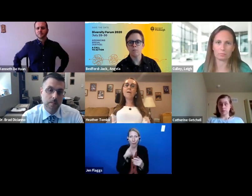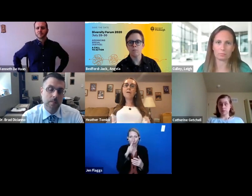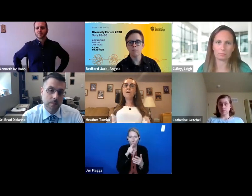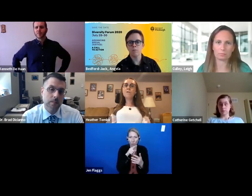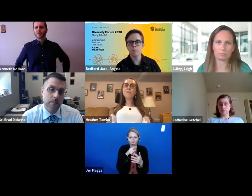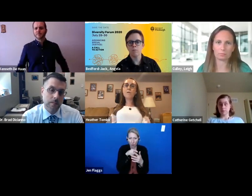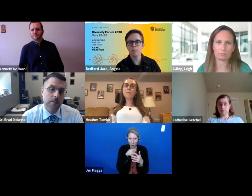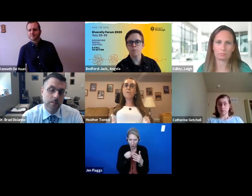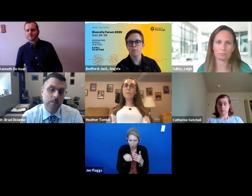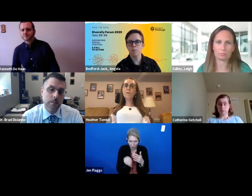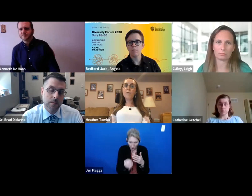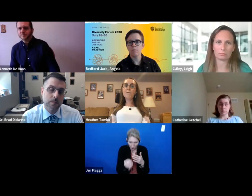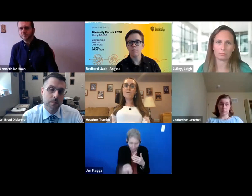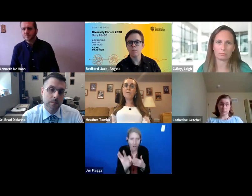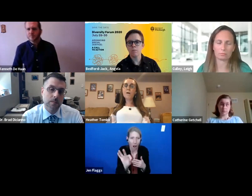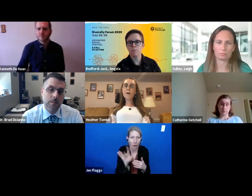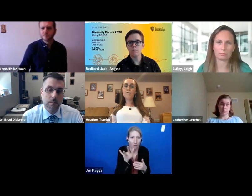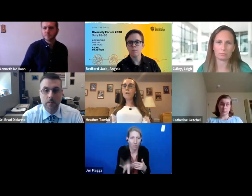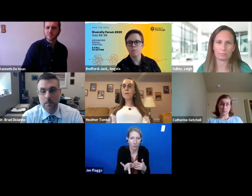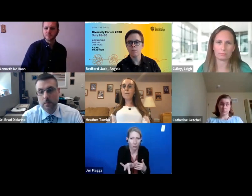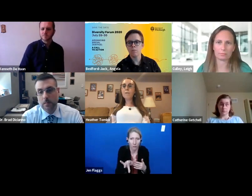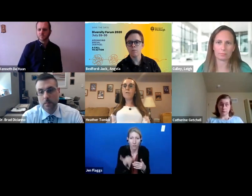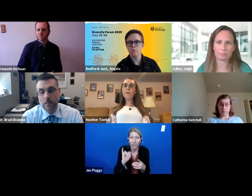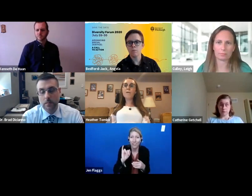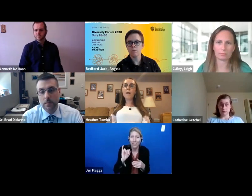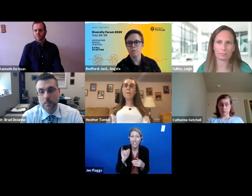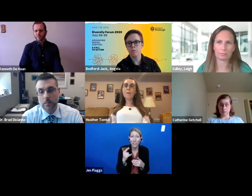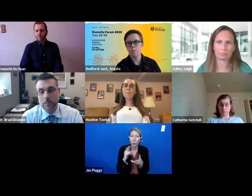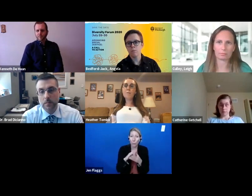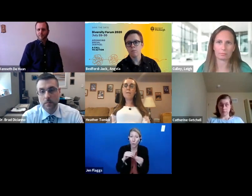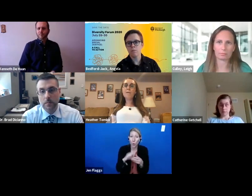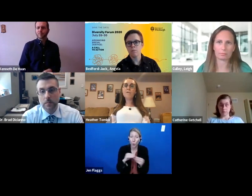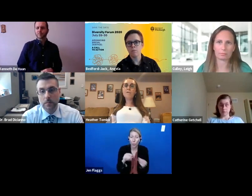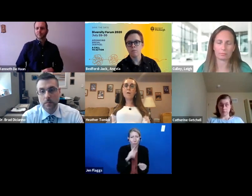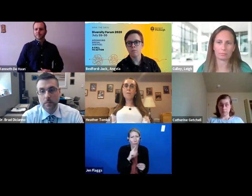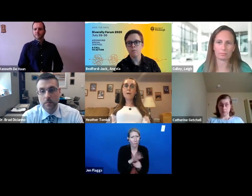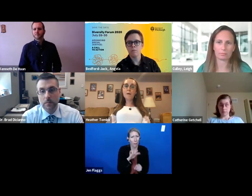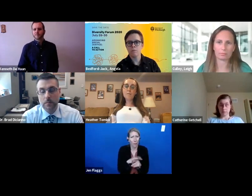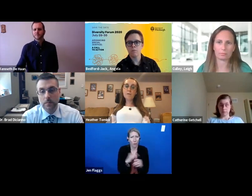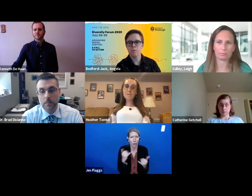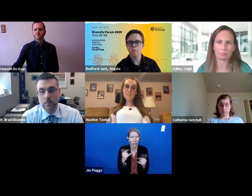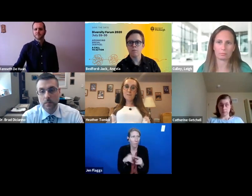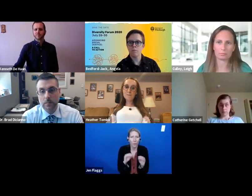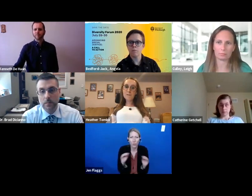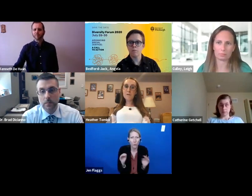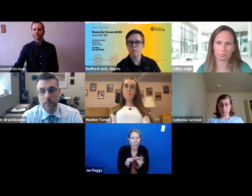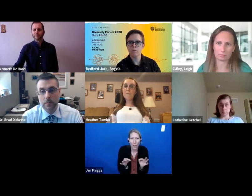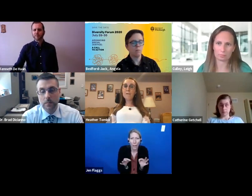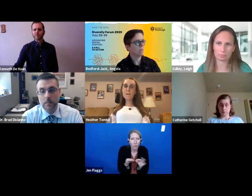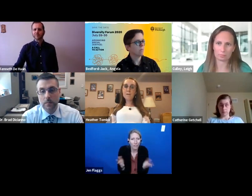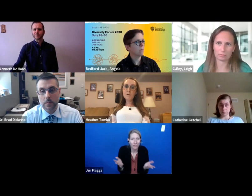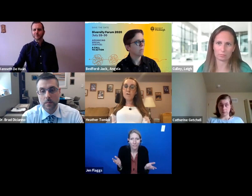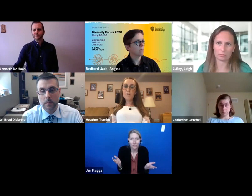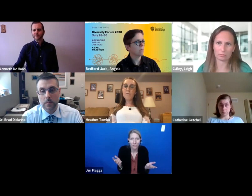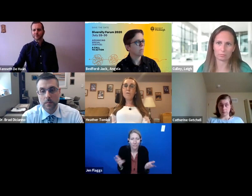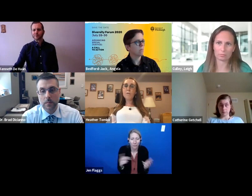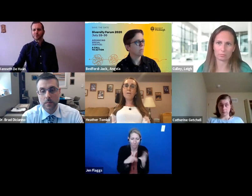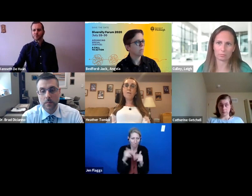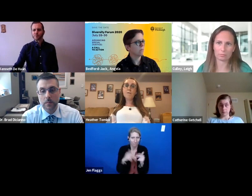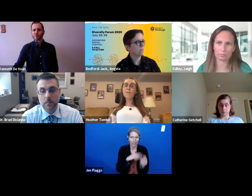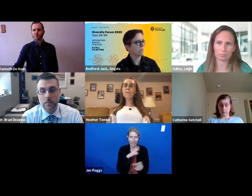it. Instagram stories are really popular right now, but there's no captions built in.